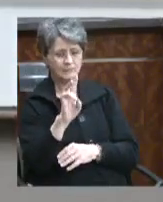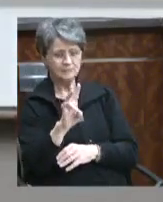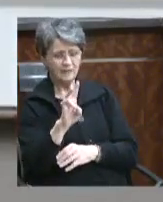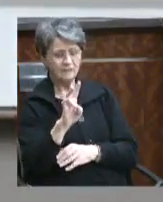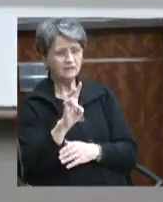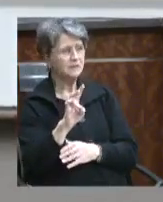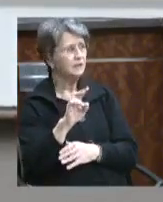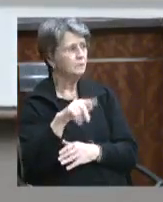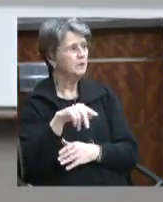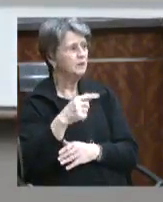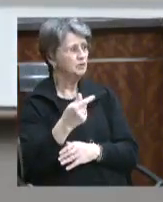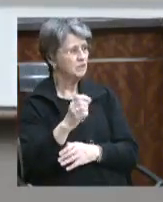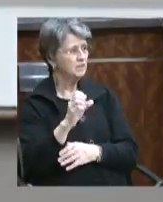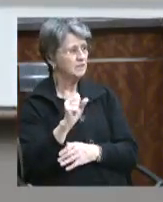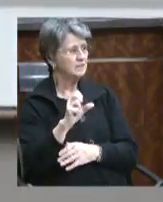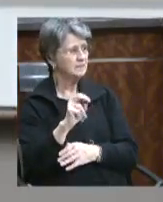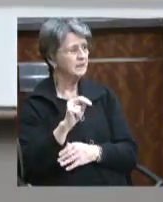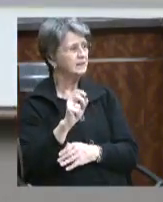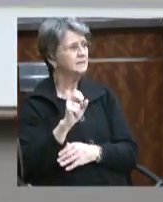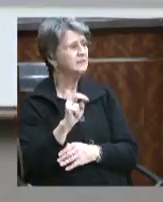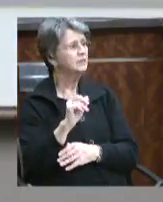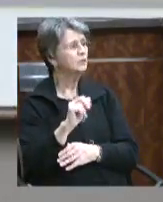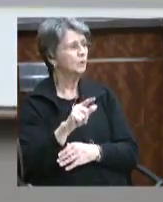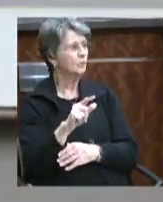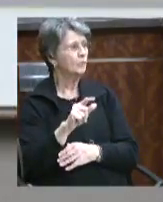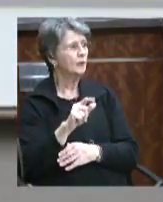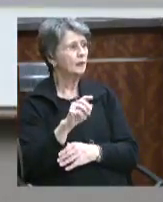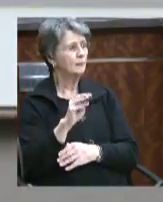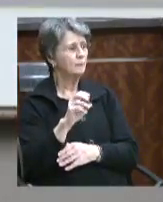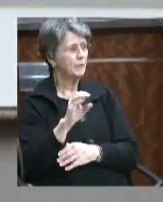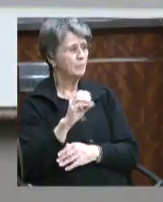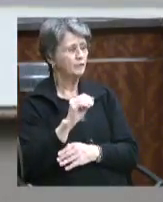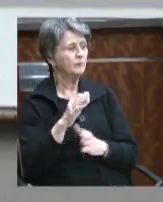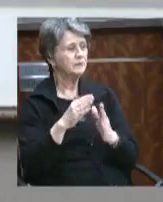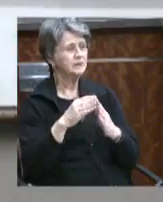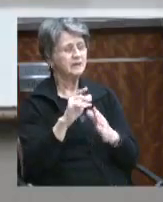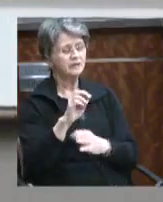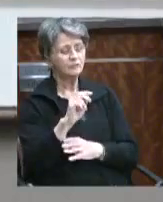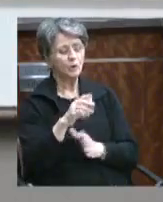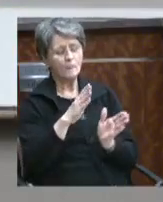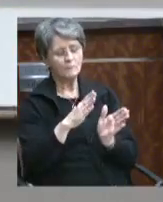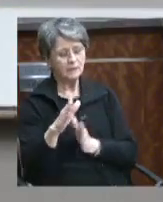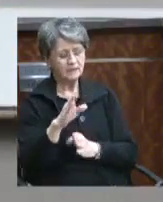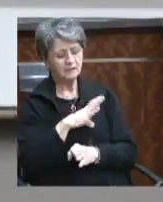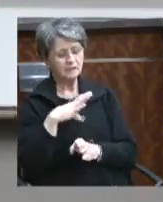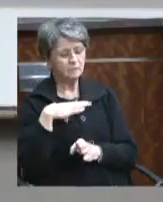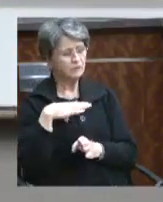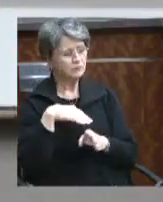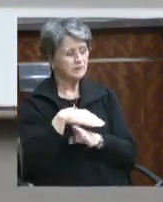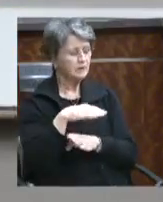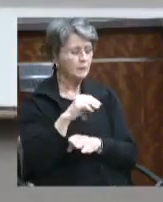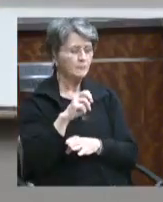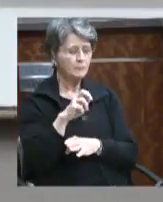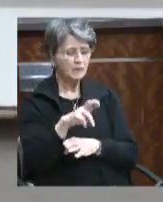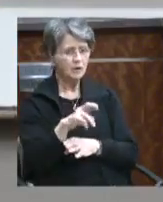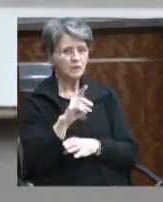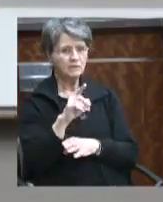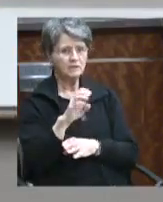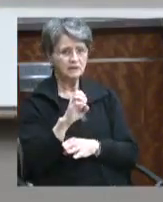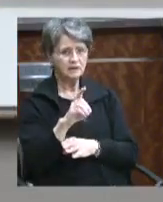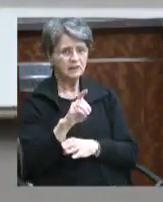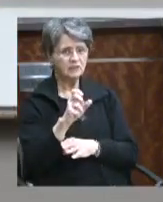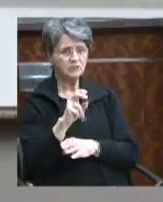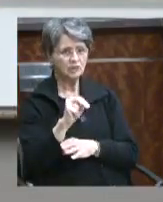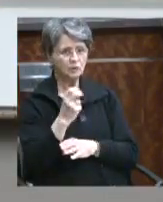Prince George's Sentinel. A memorandum from the City of Laurel Planning Commission to the Mayor and City Council dated January